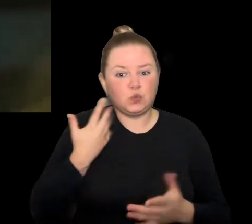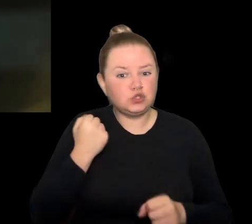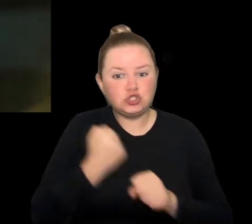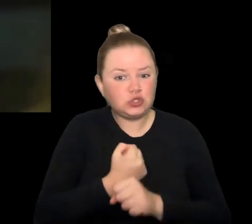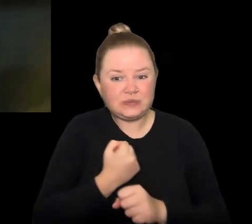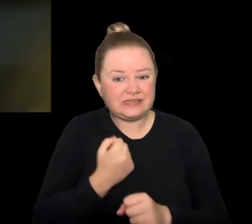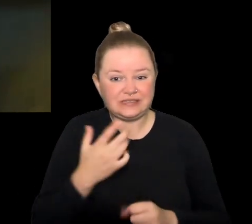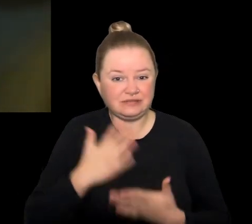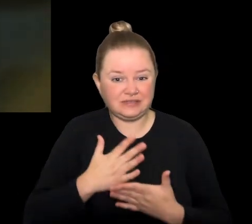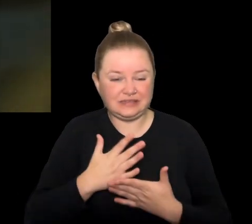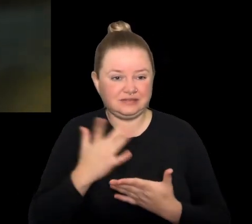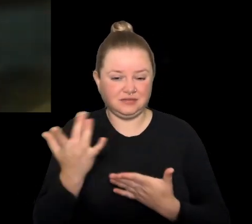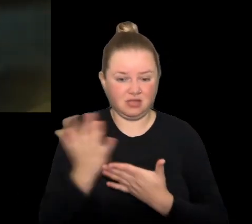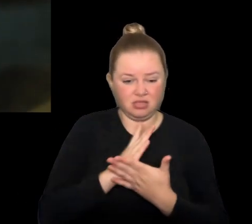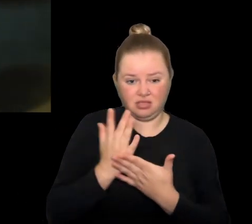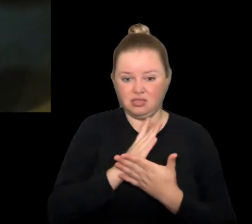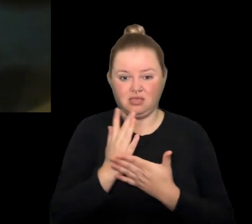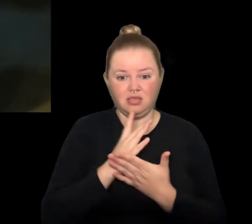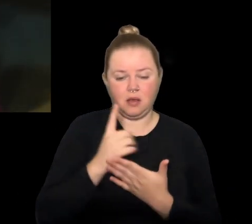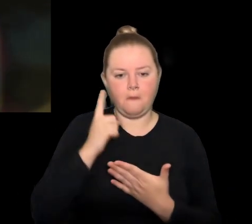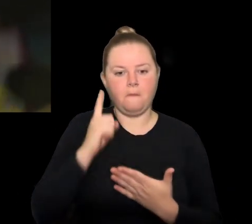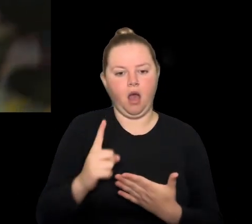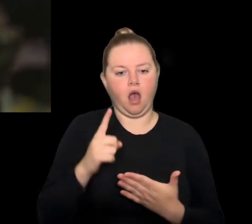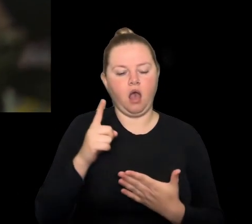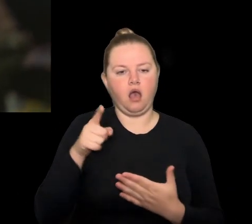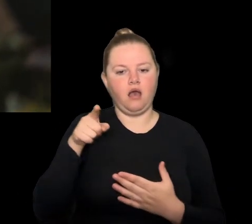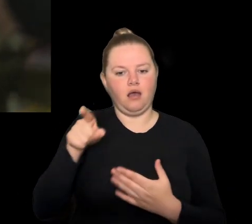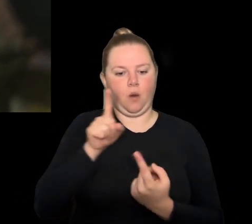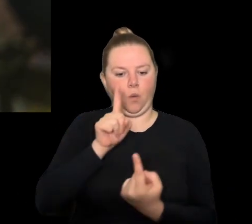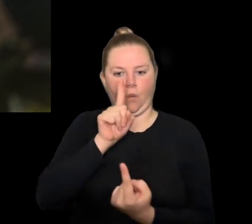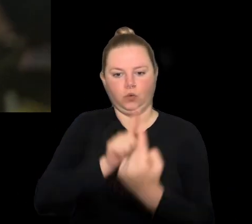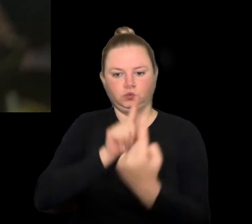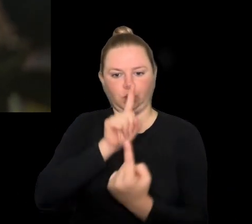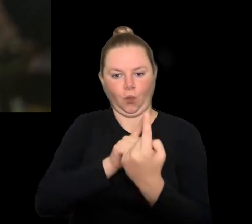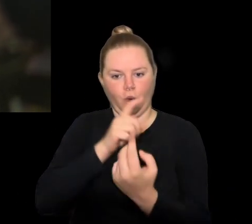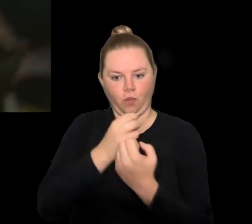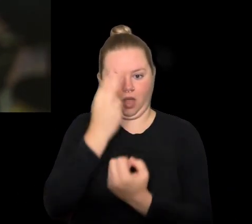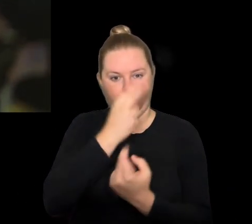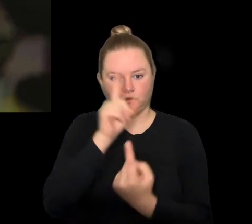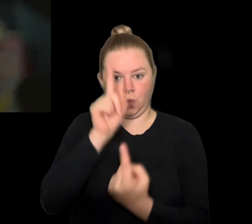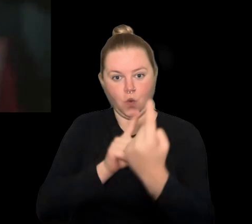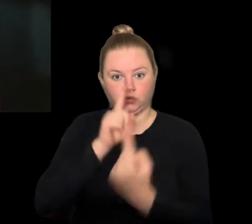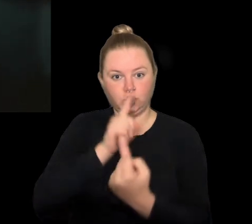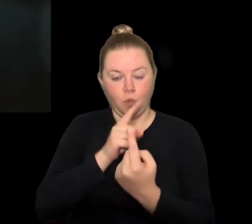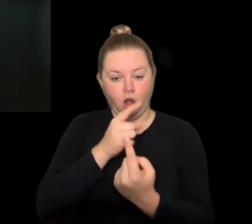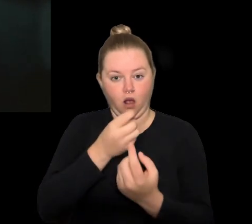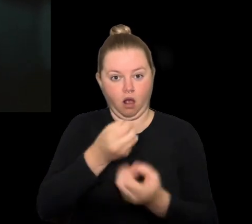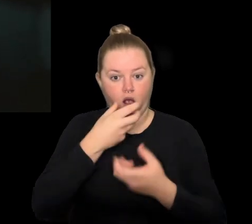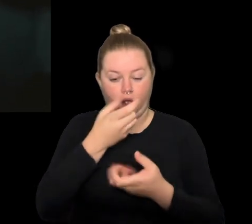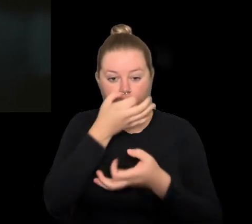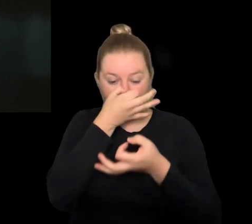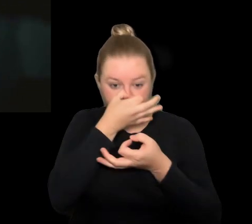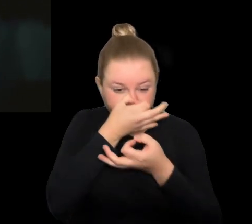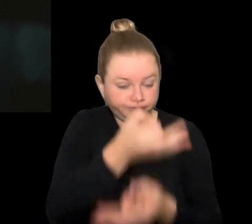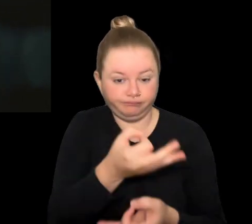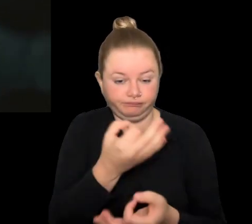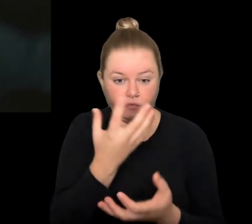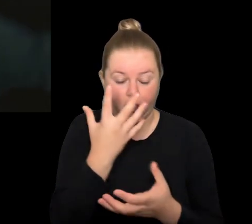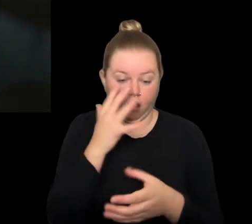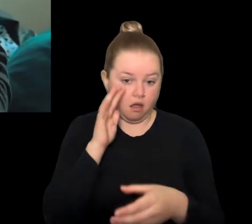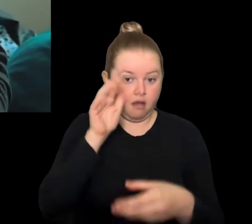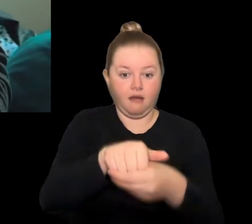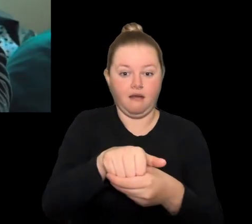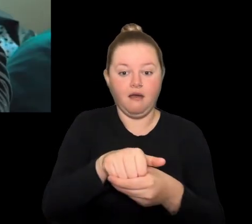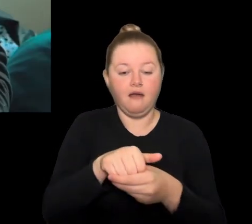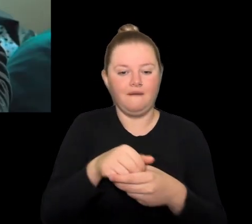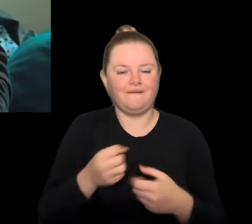it, wasn't sure. But it was the idea of her working one-to-one with an artist that sold it for her. It just gave